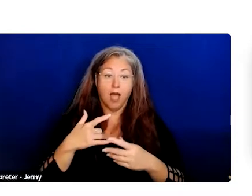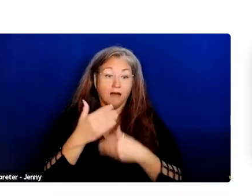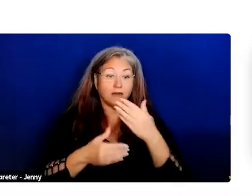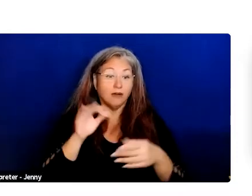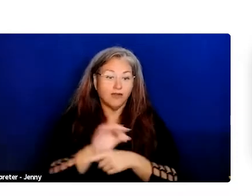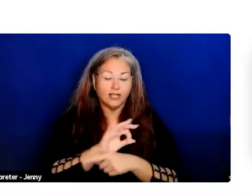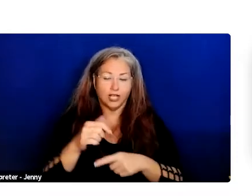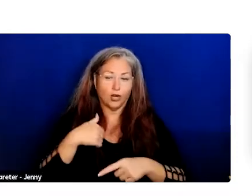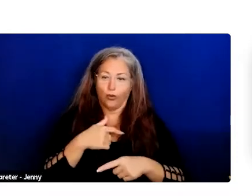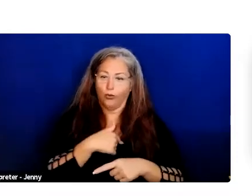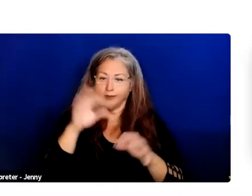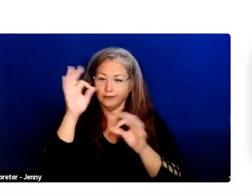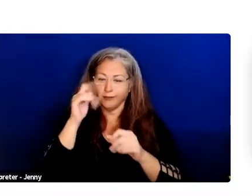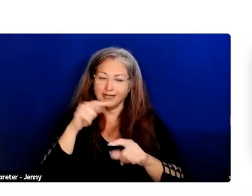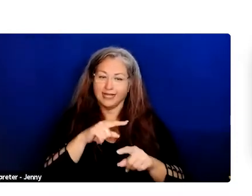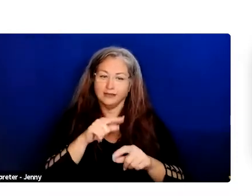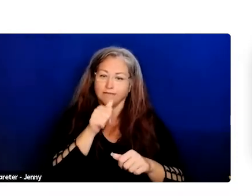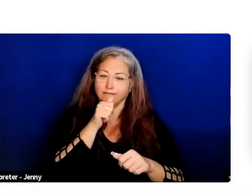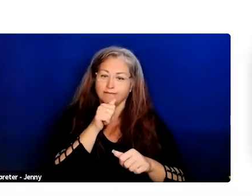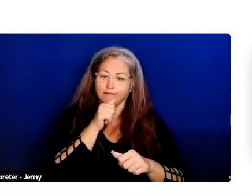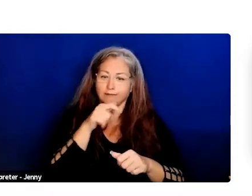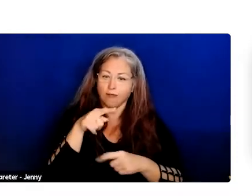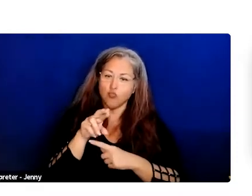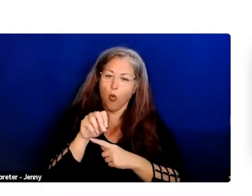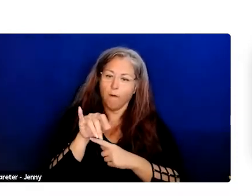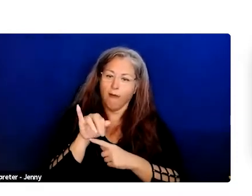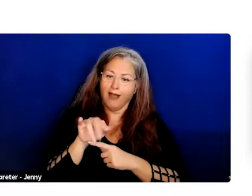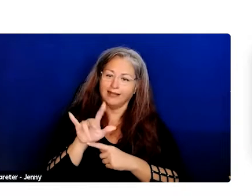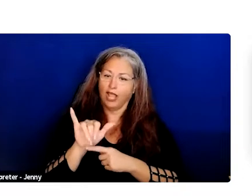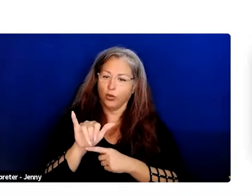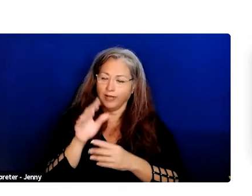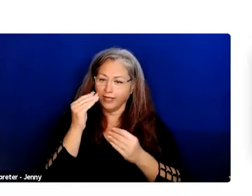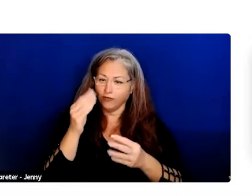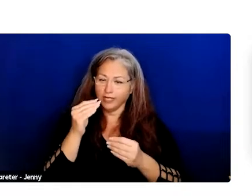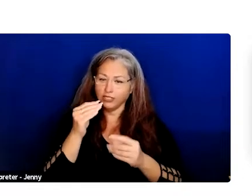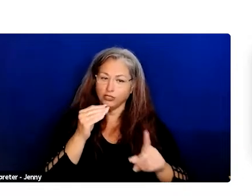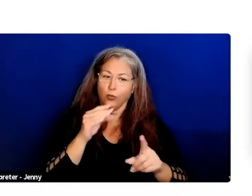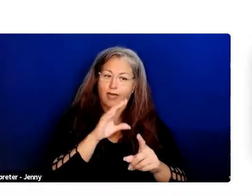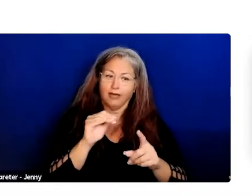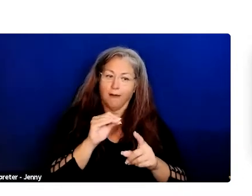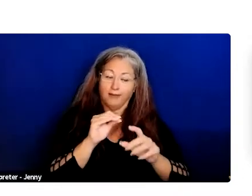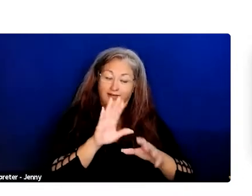it's proprietary, which is also known as private information to